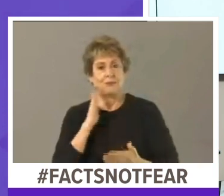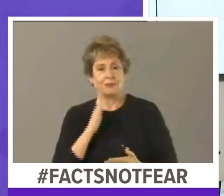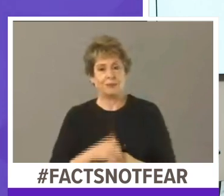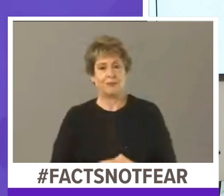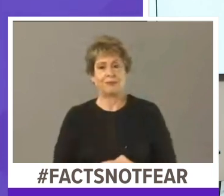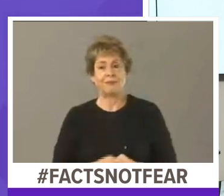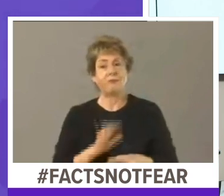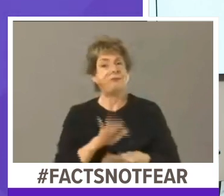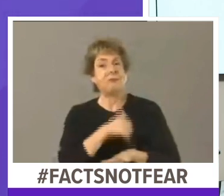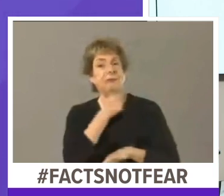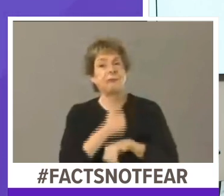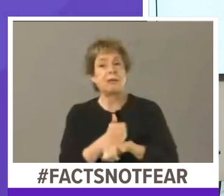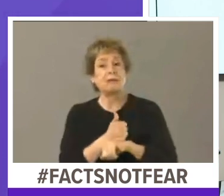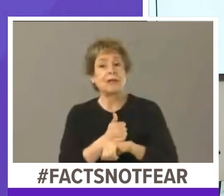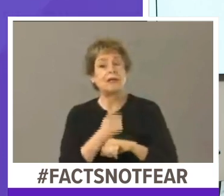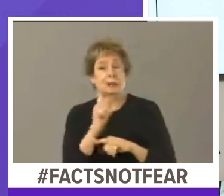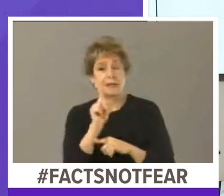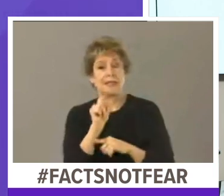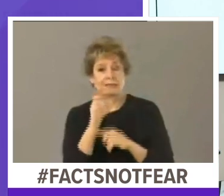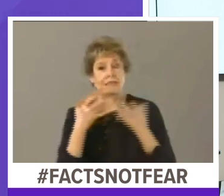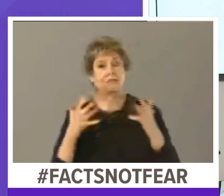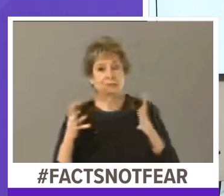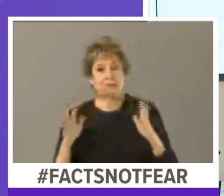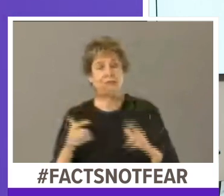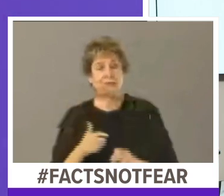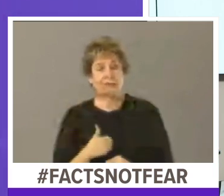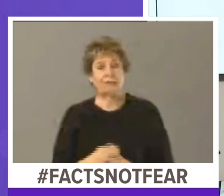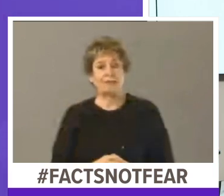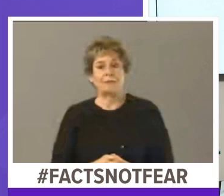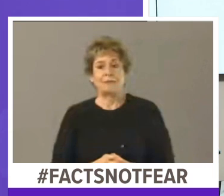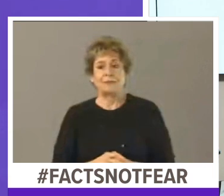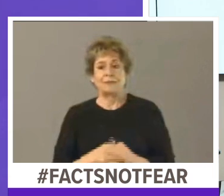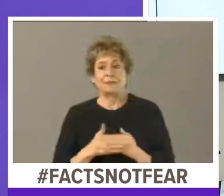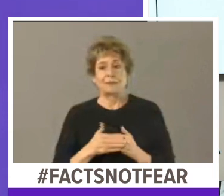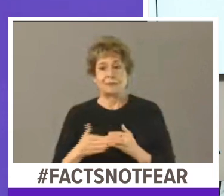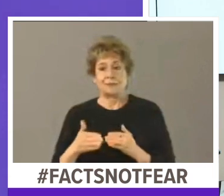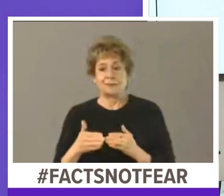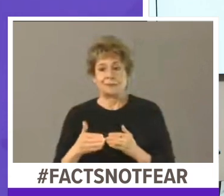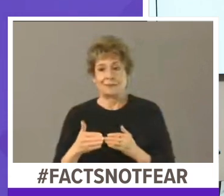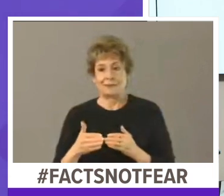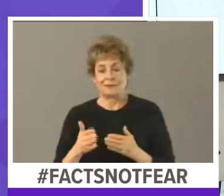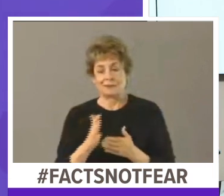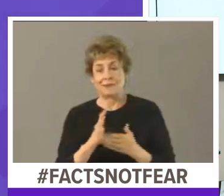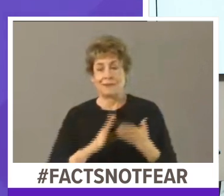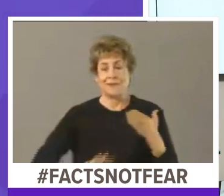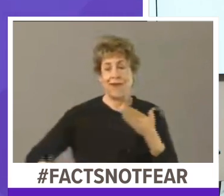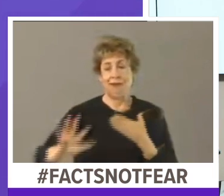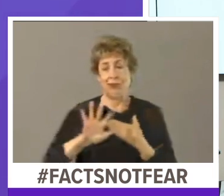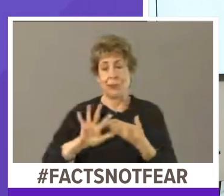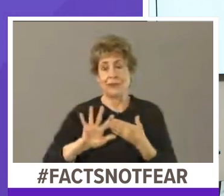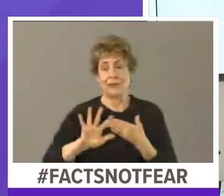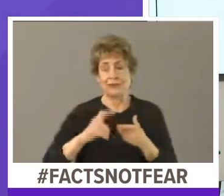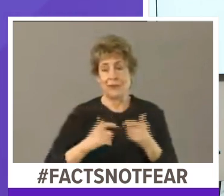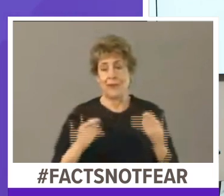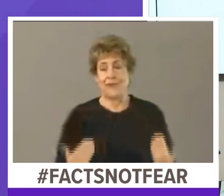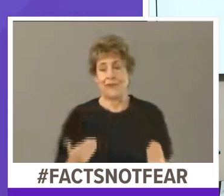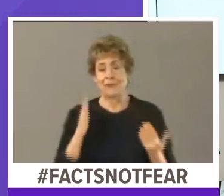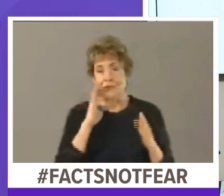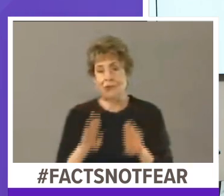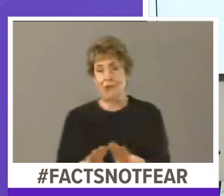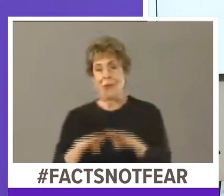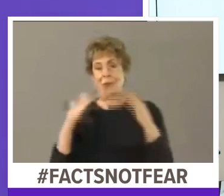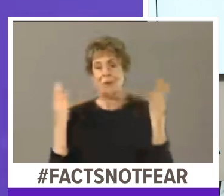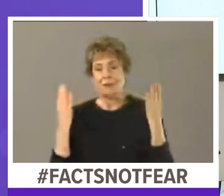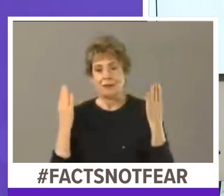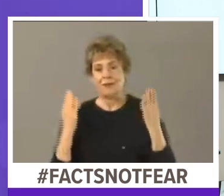out there about 5 weeks away. We've gotten the most recent input from school leaders and